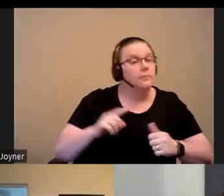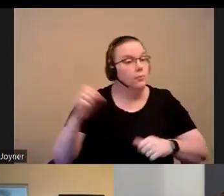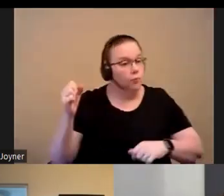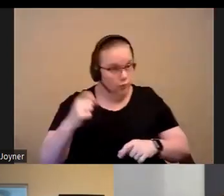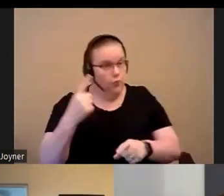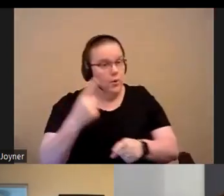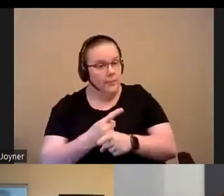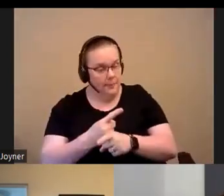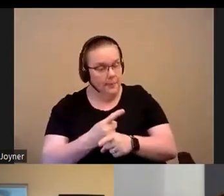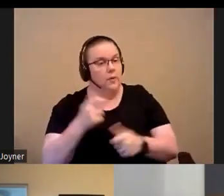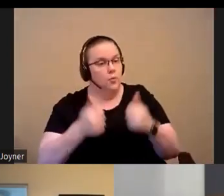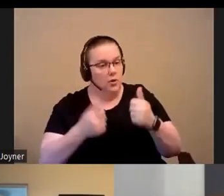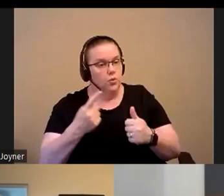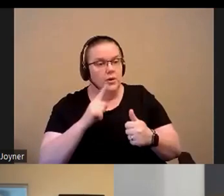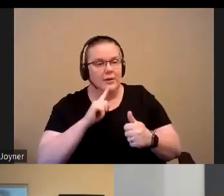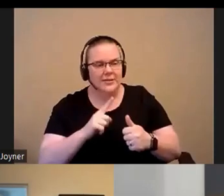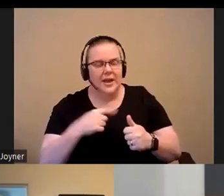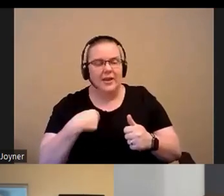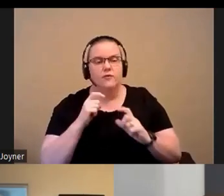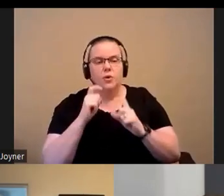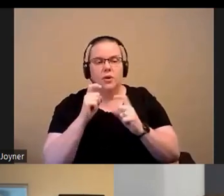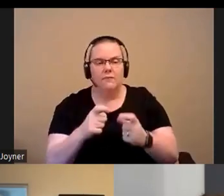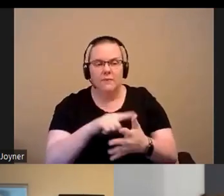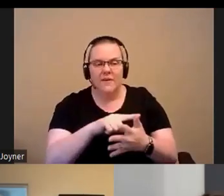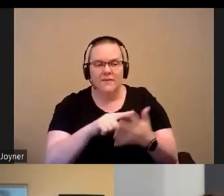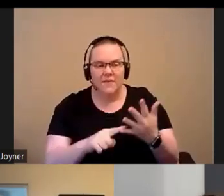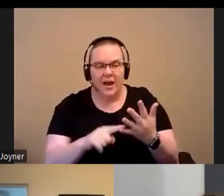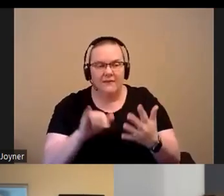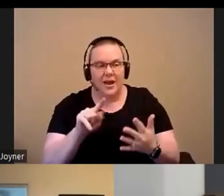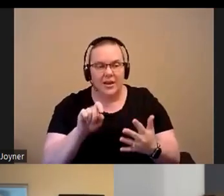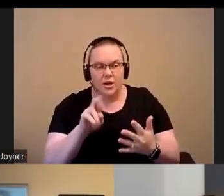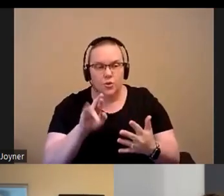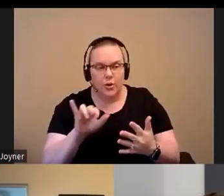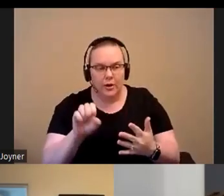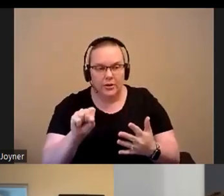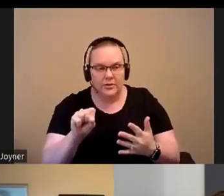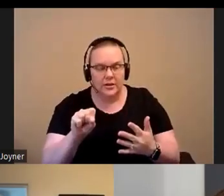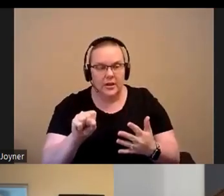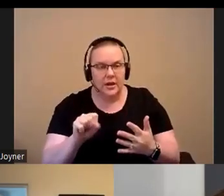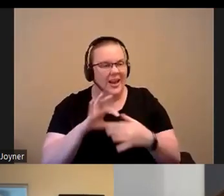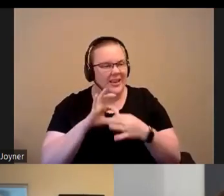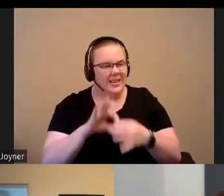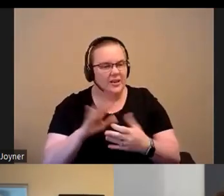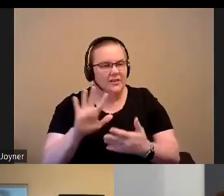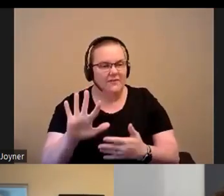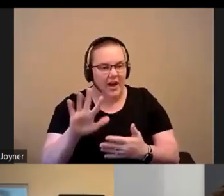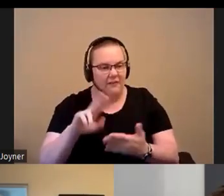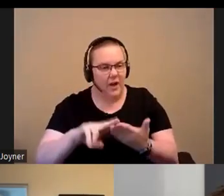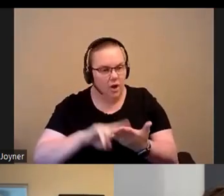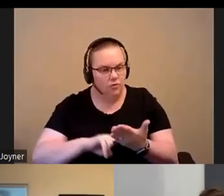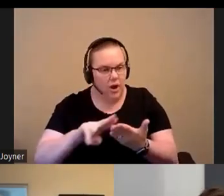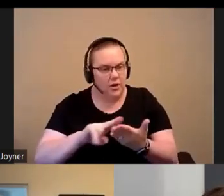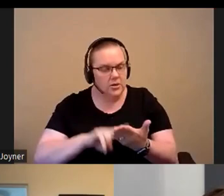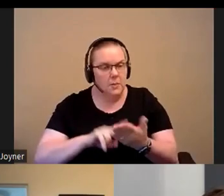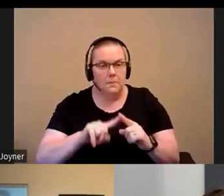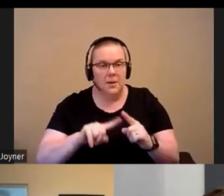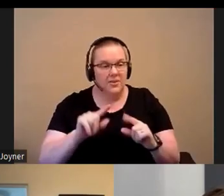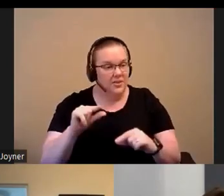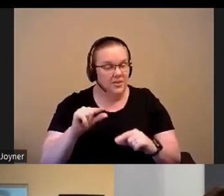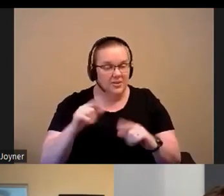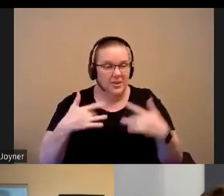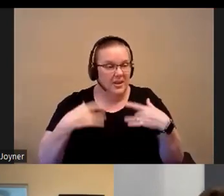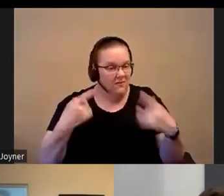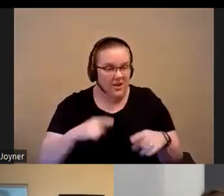you give them an itinerary that has five, that's linked to five contracts, but all the rest of the gigs on the itinerary don't have any